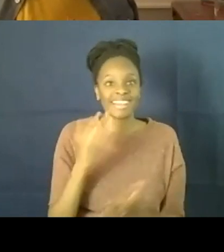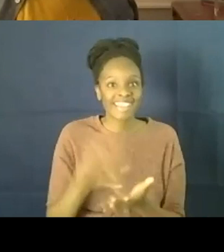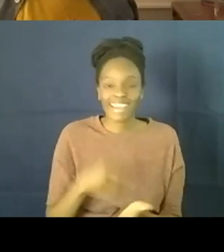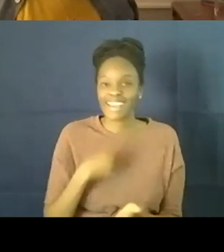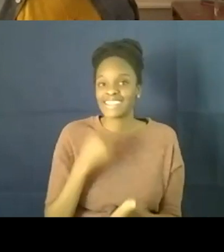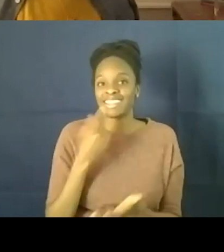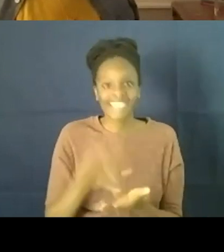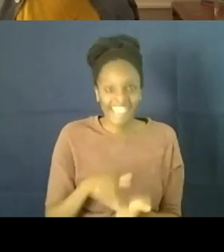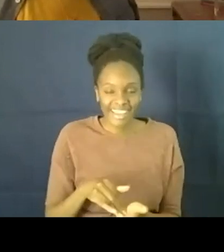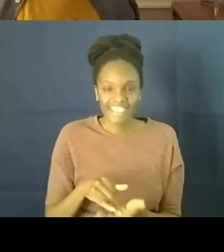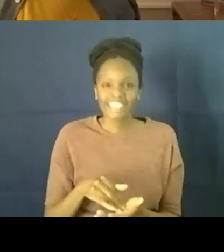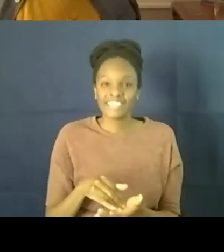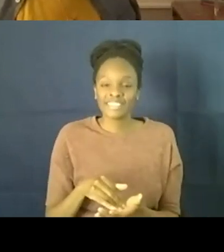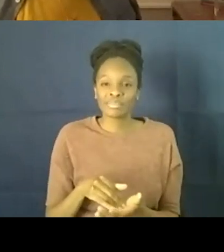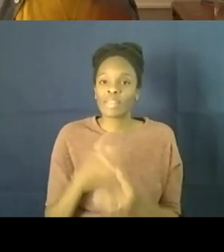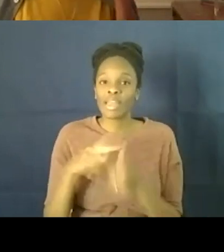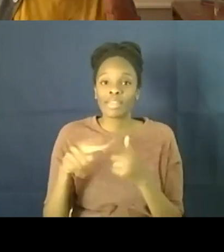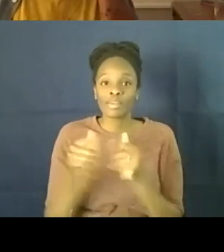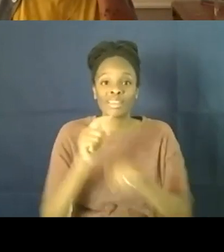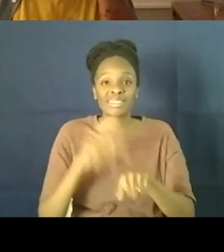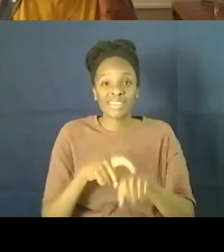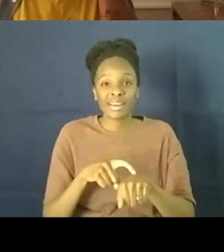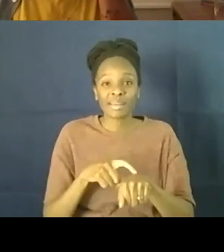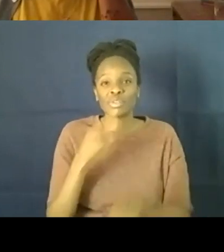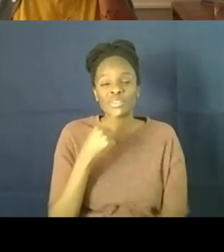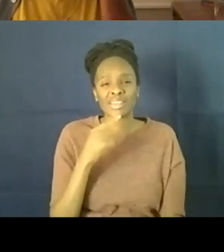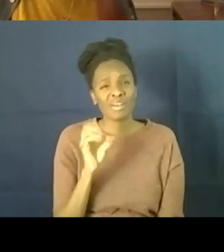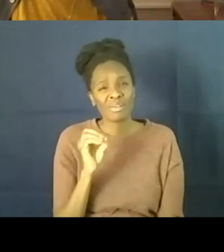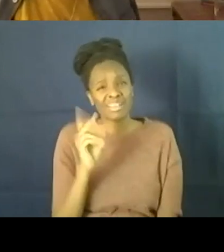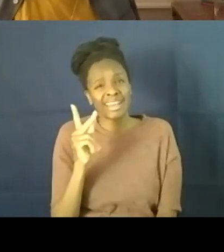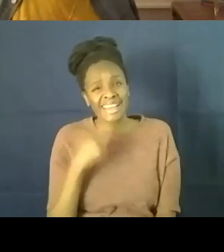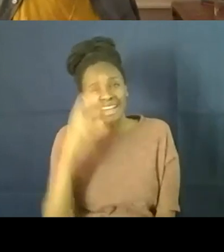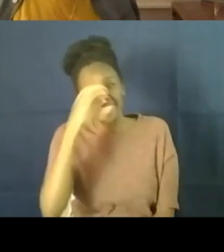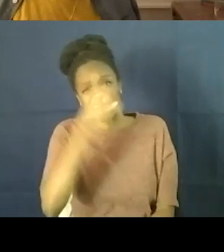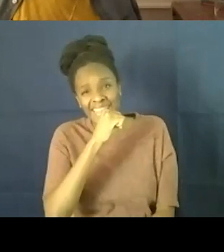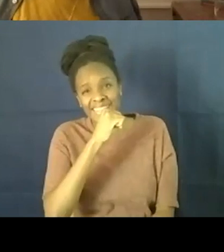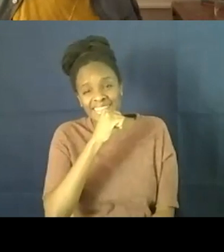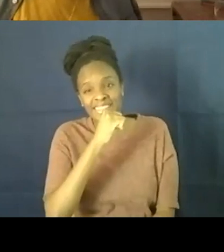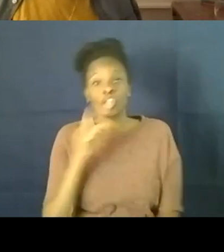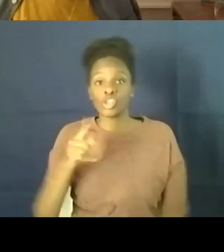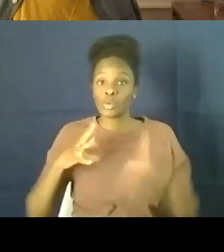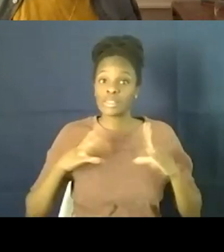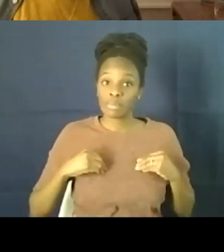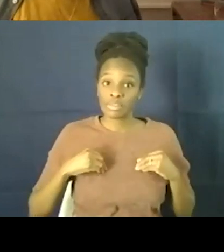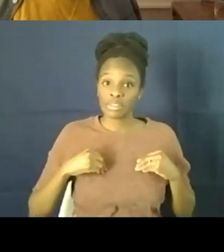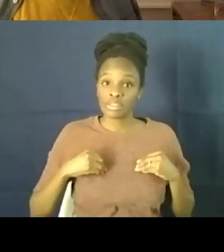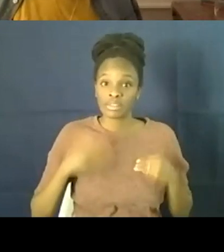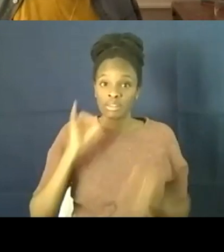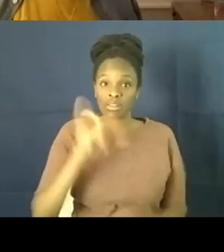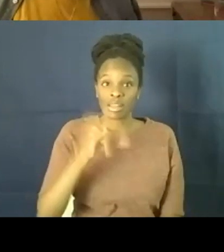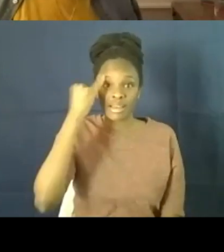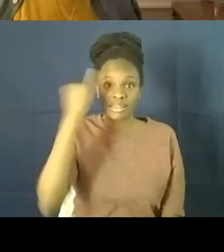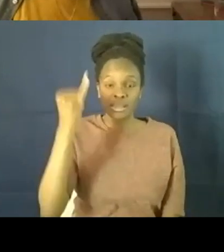you. And eventually you were like, yeah, I guess I could. Like, you accepted it. And it, like, it